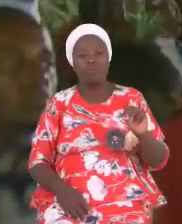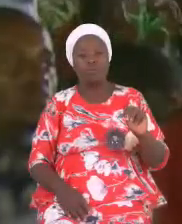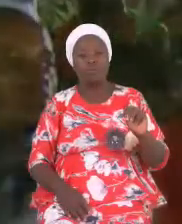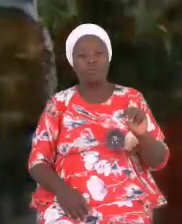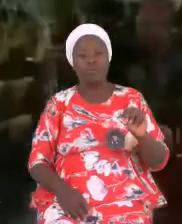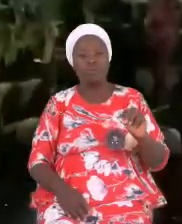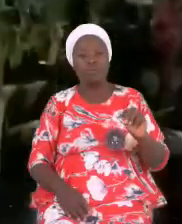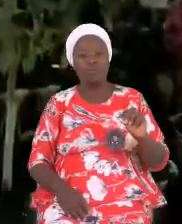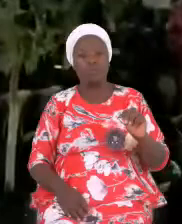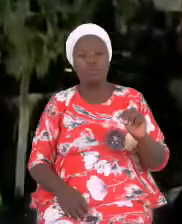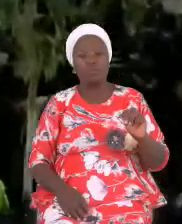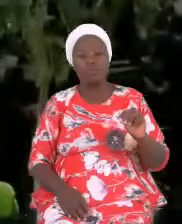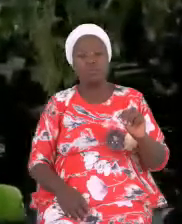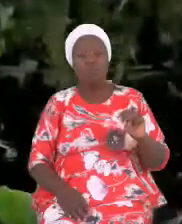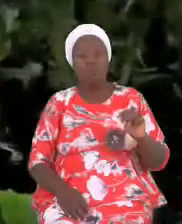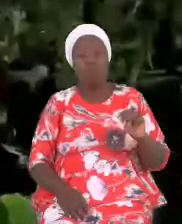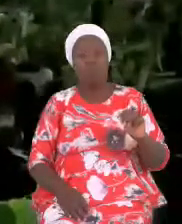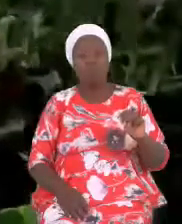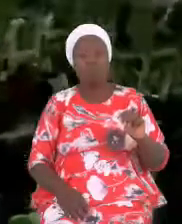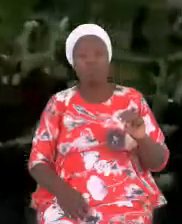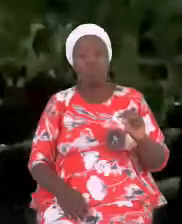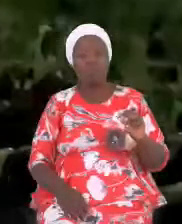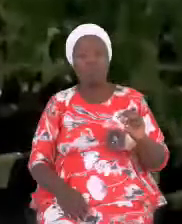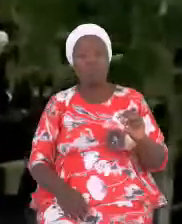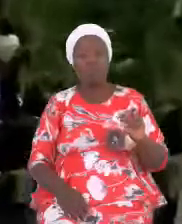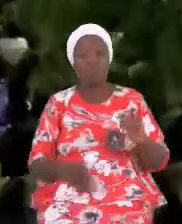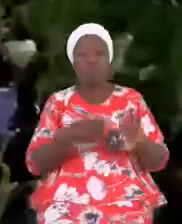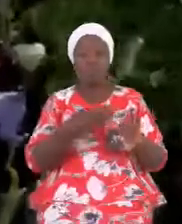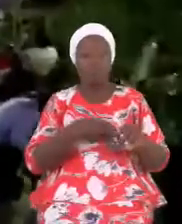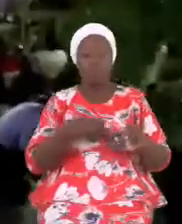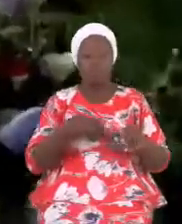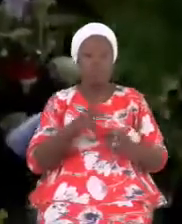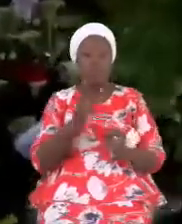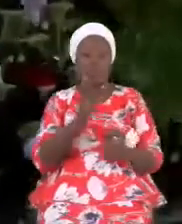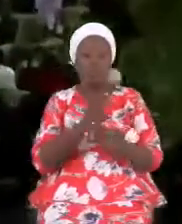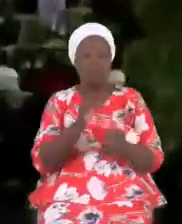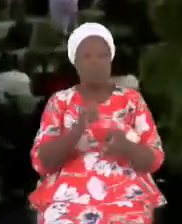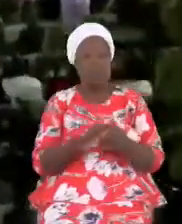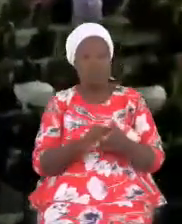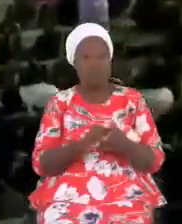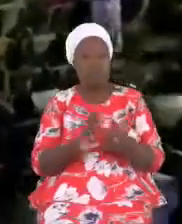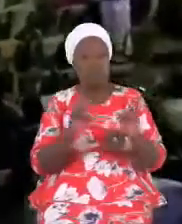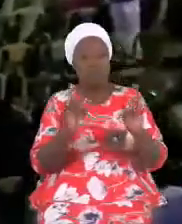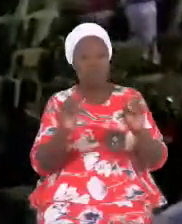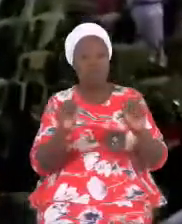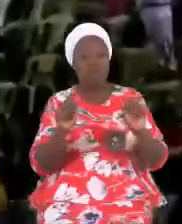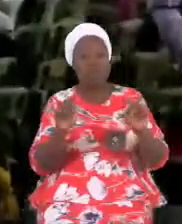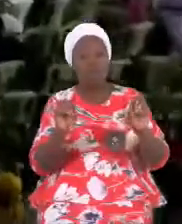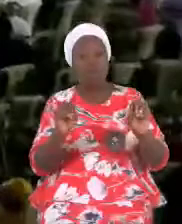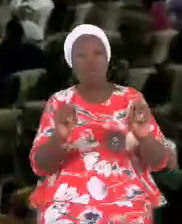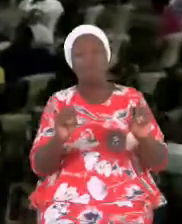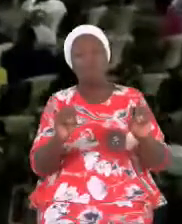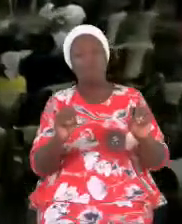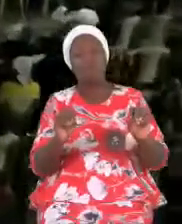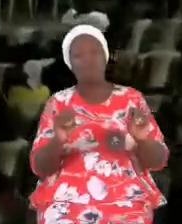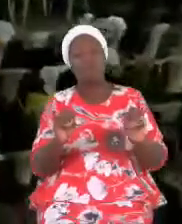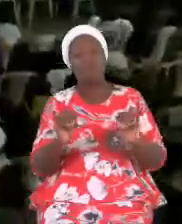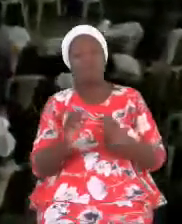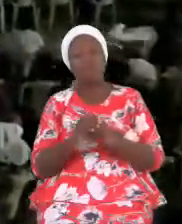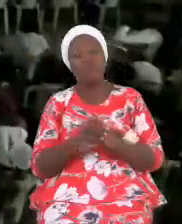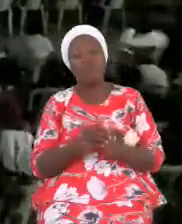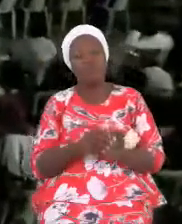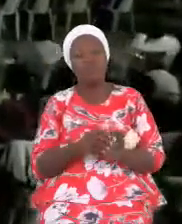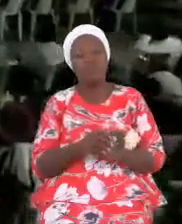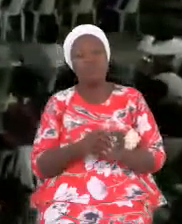Next Sunday, keep that date. There will be Converse Rally where you will be